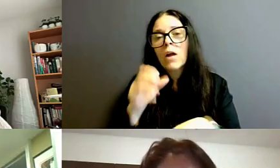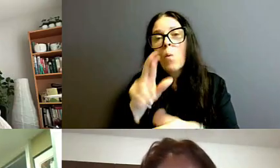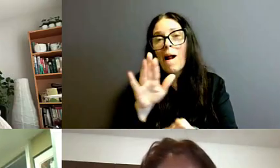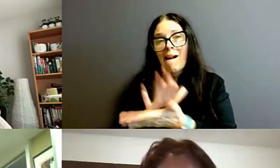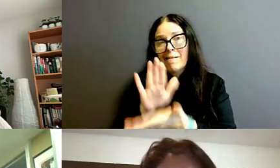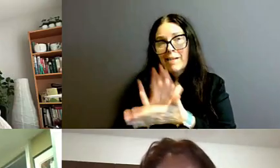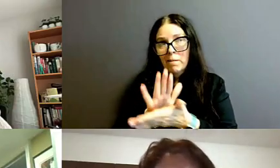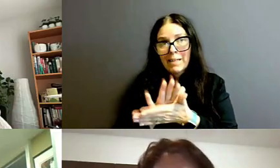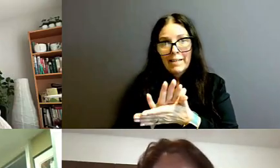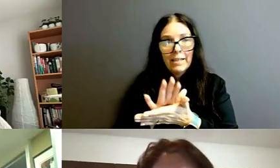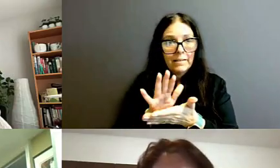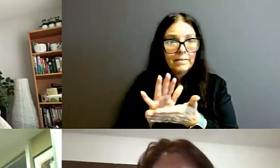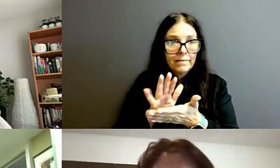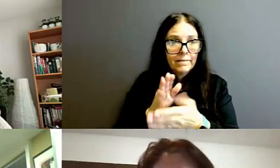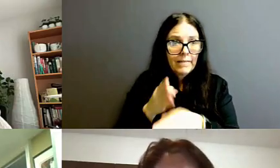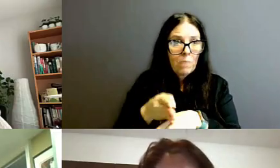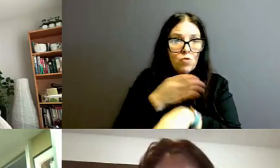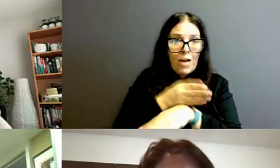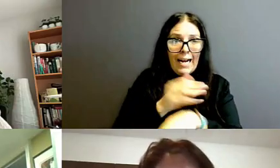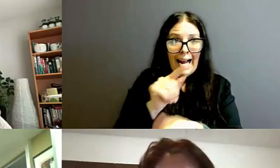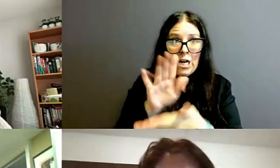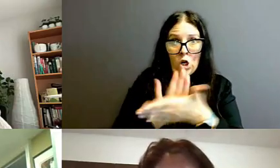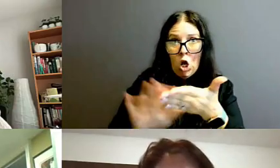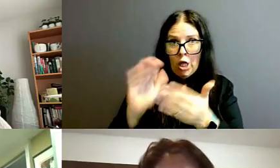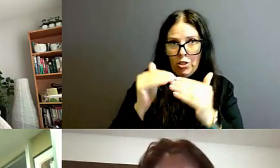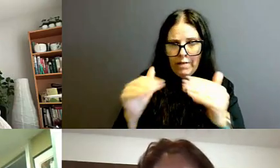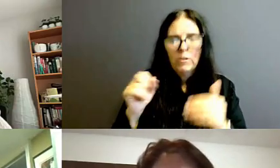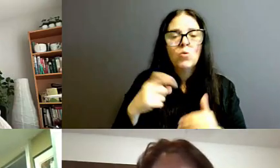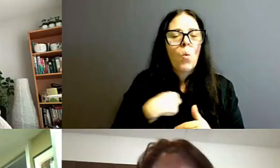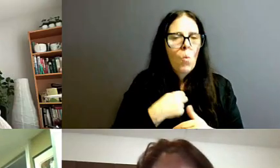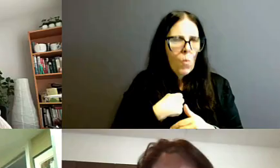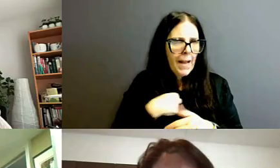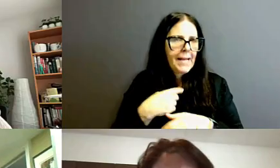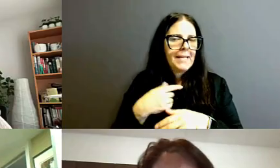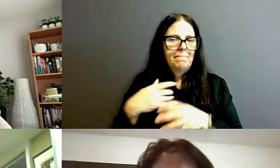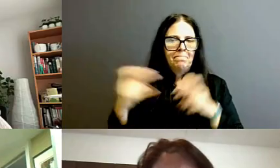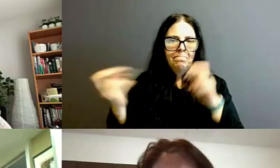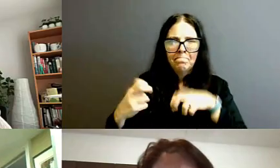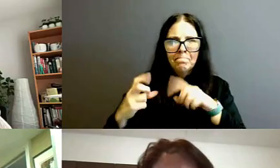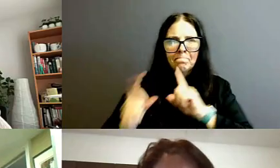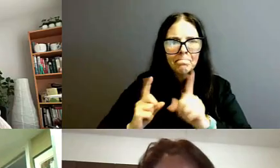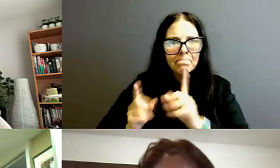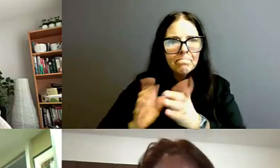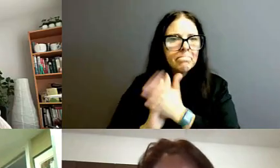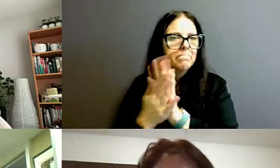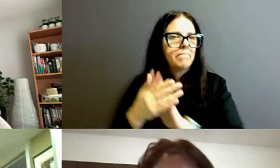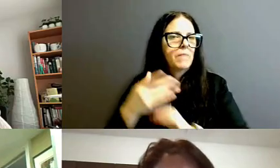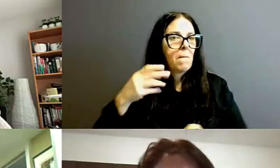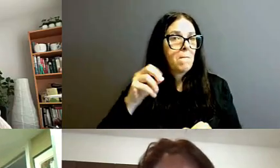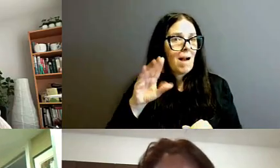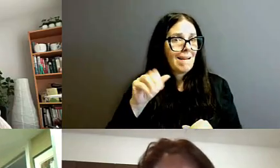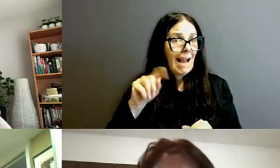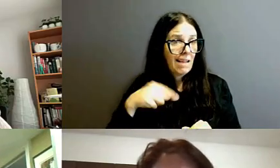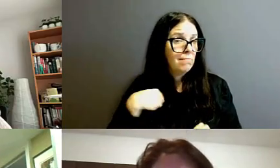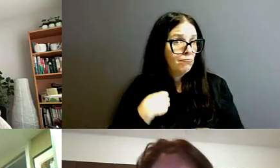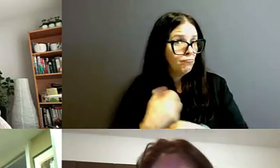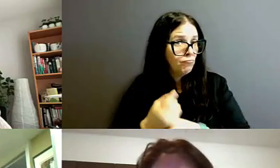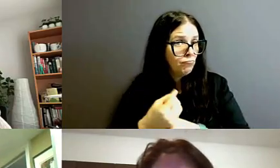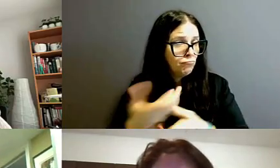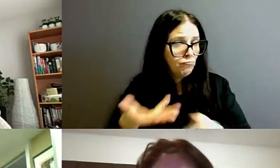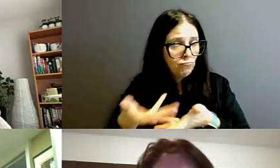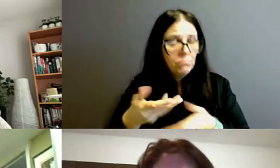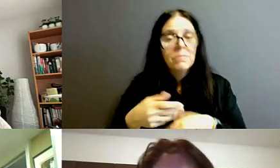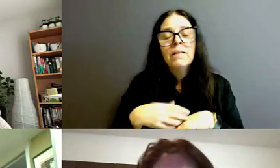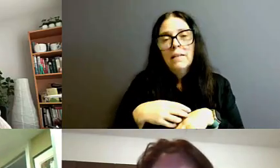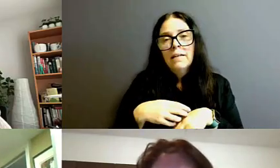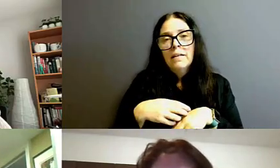these podcasts, informational podcasts. And so that's what we did. And it was